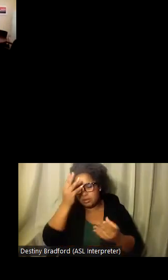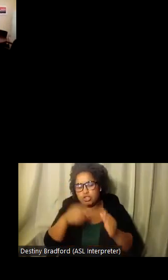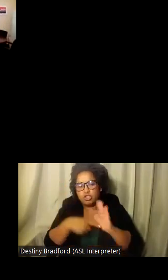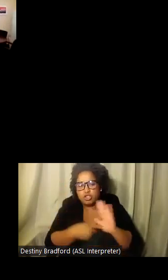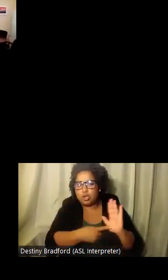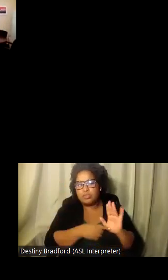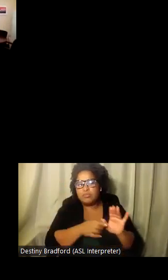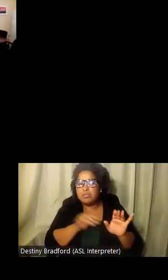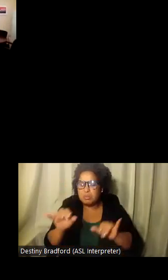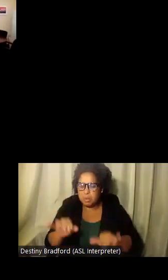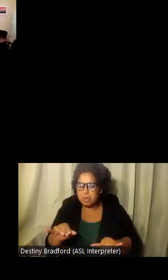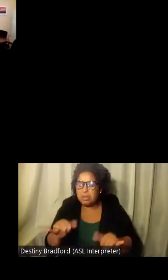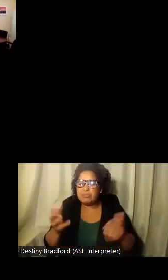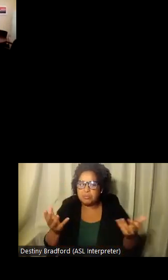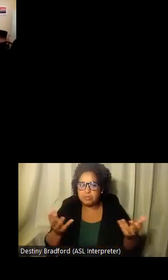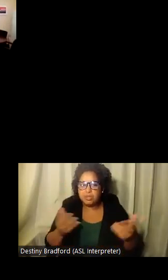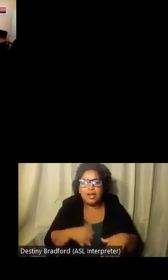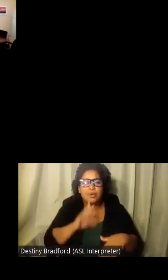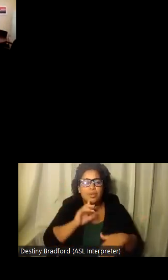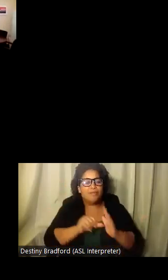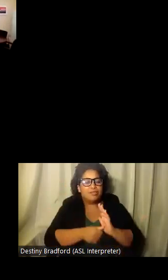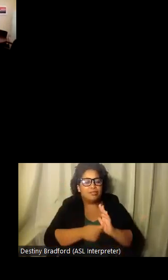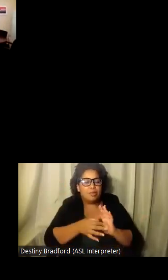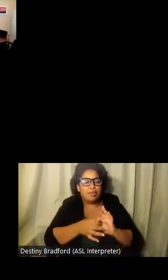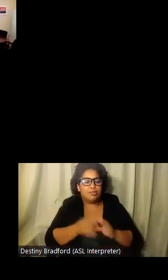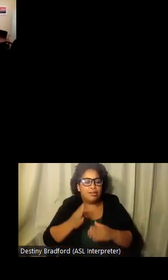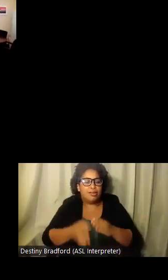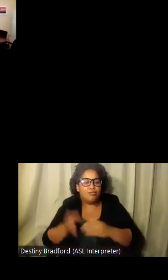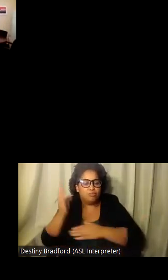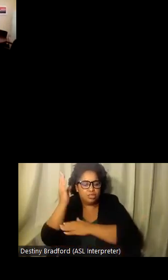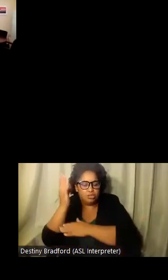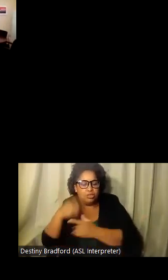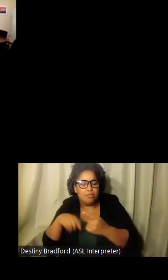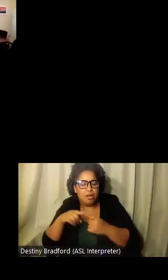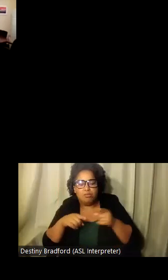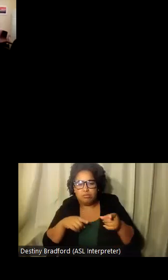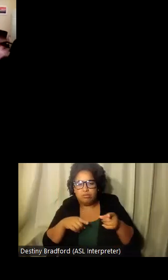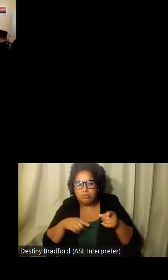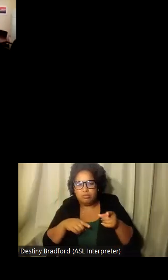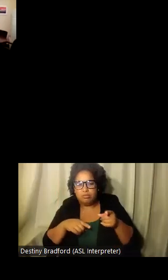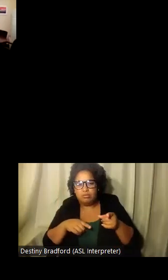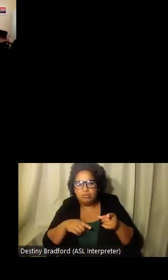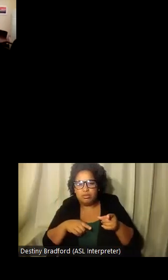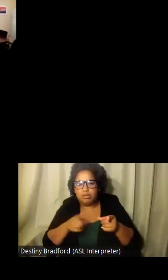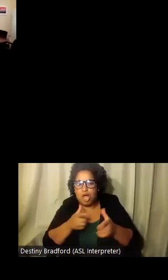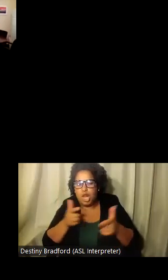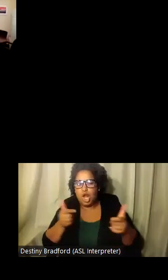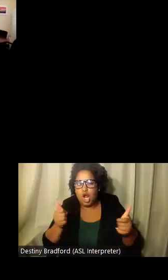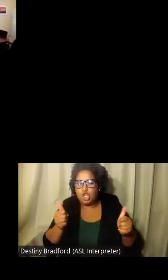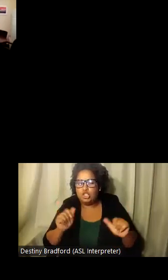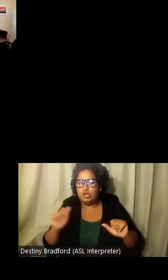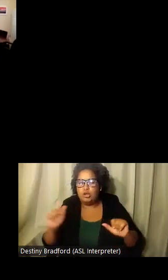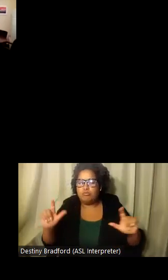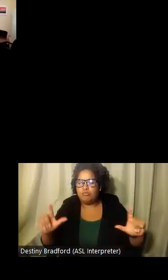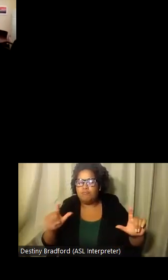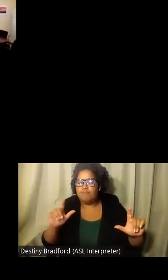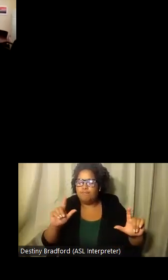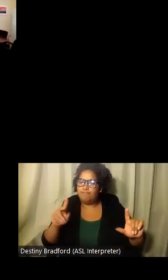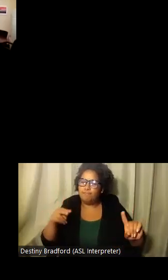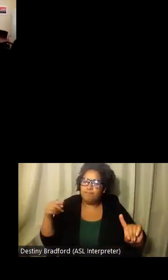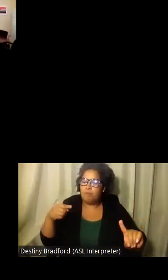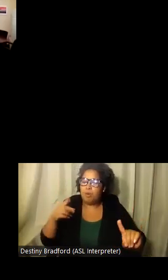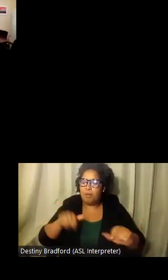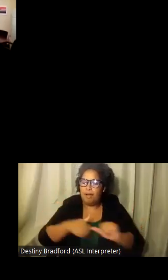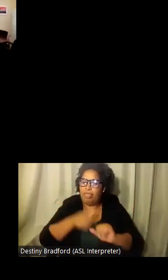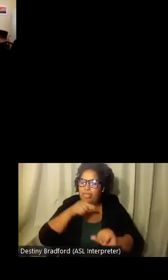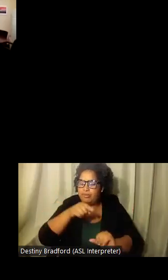there. And I want to touch on that point toward the end of the presentation on the larger picture of things around this. And then when